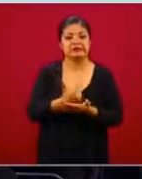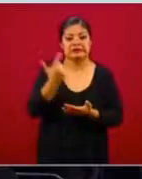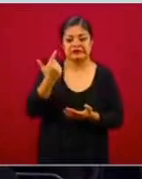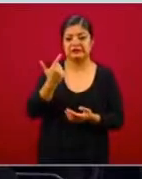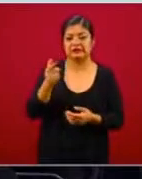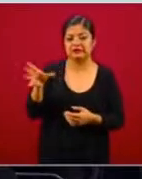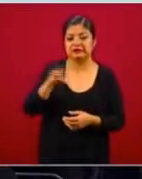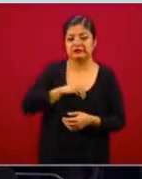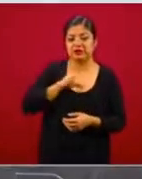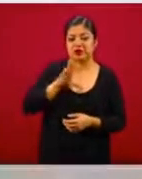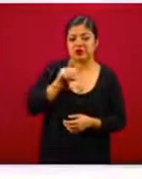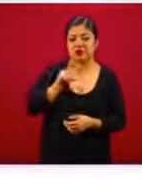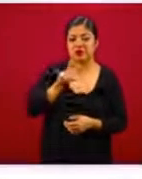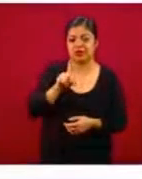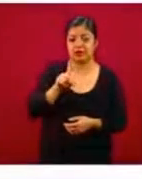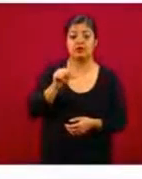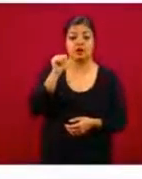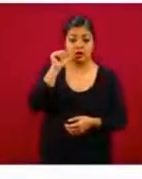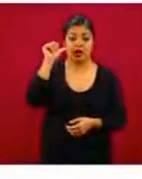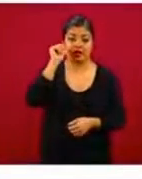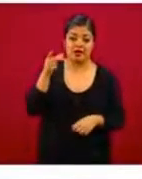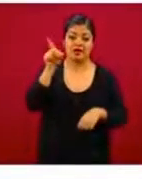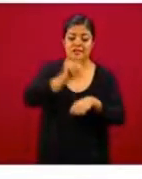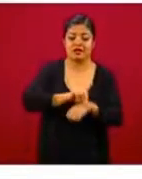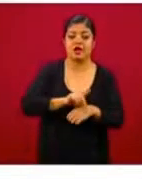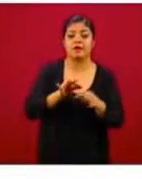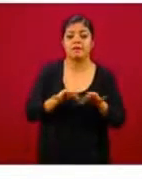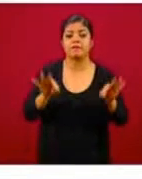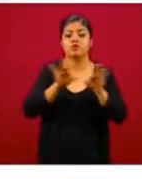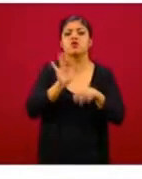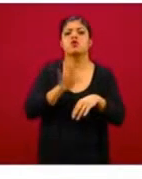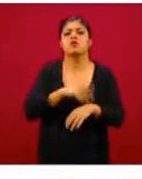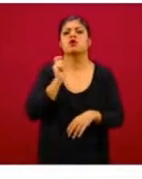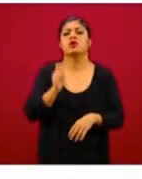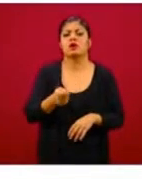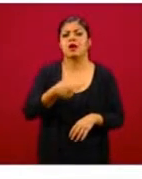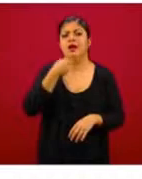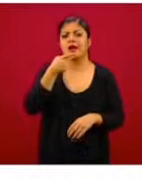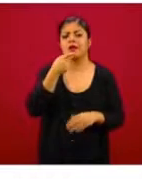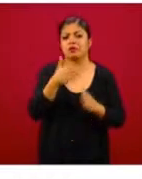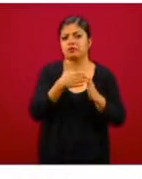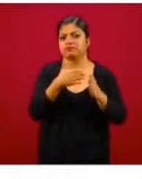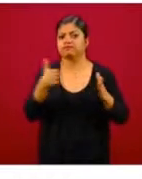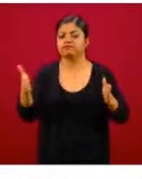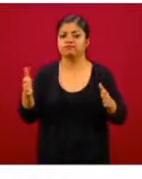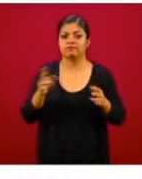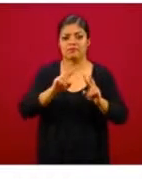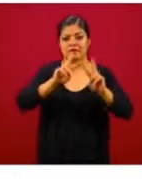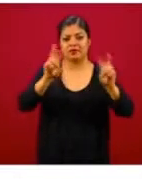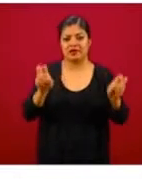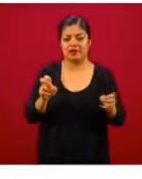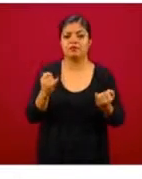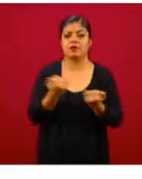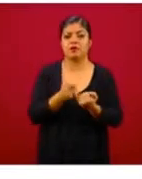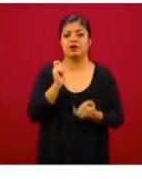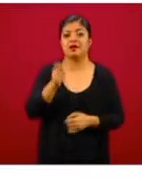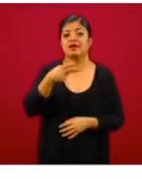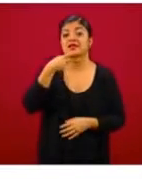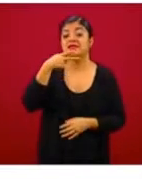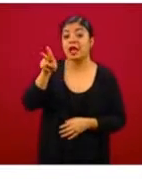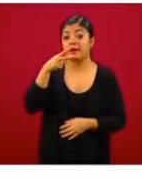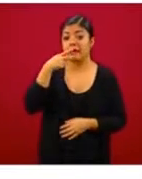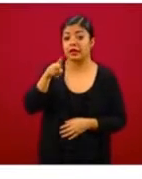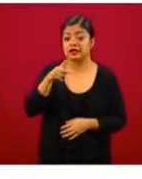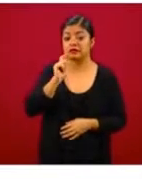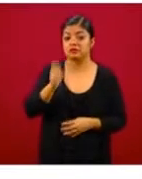and obesity as the primary comorbidities that have contributed to complications. But yesterday was a key day because we talked a